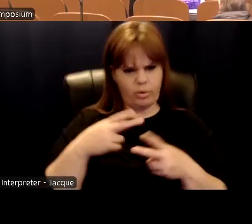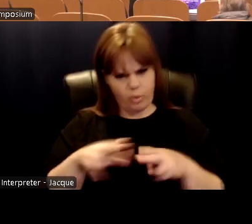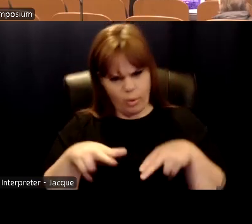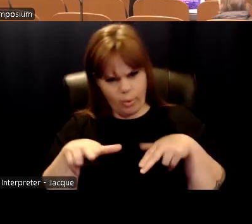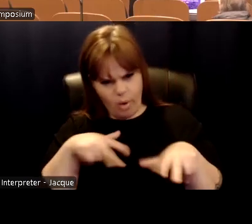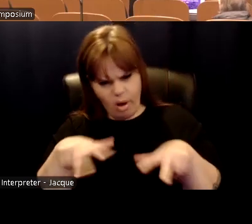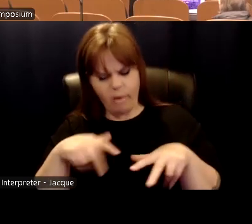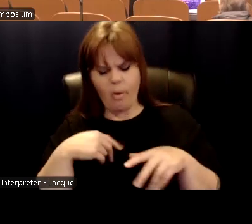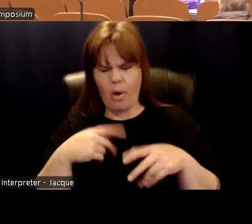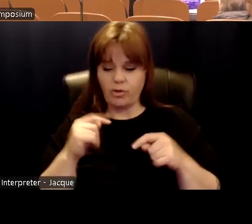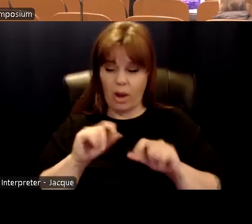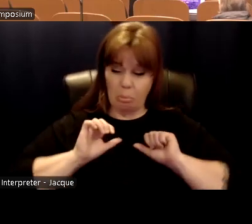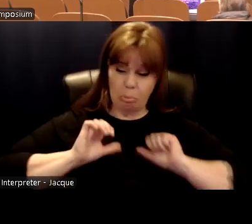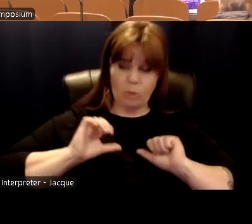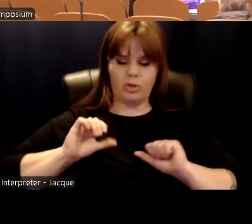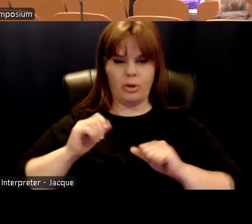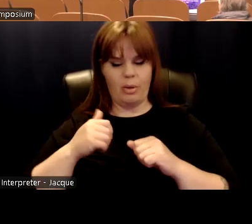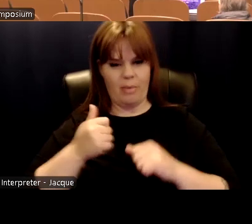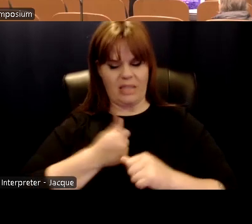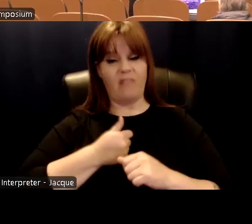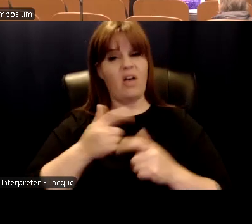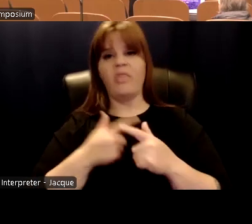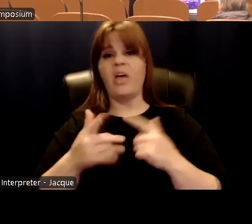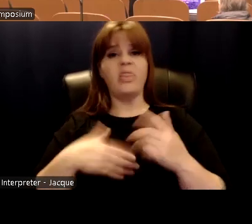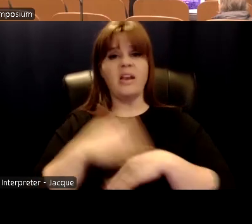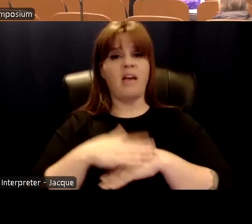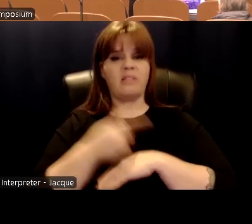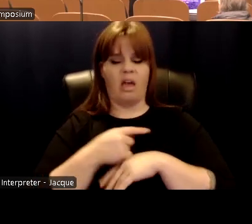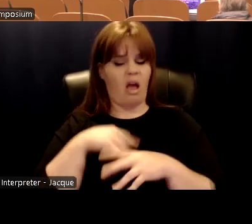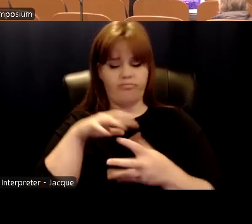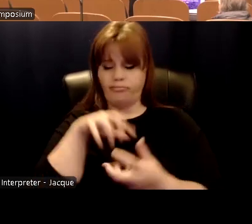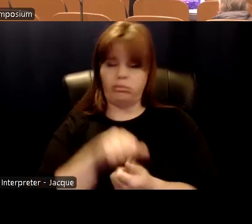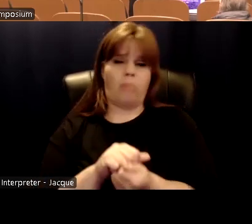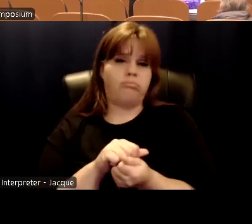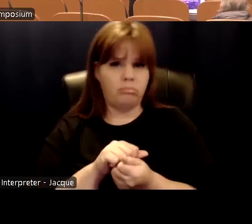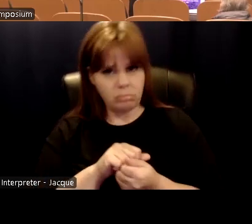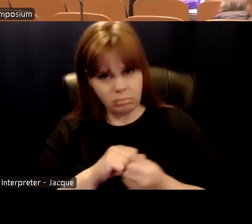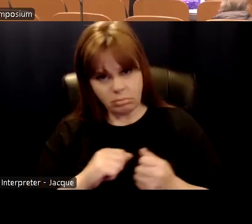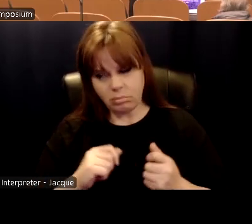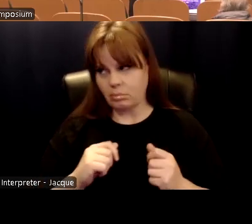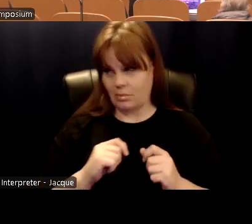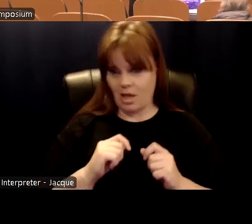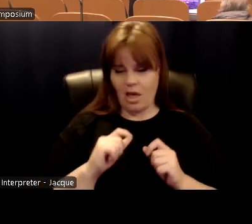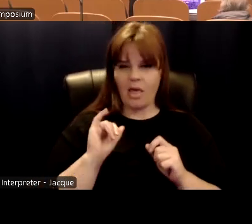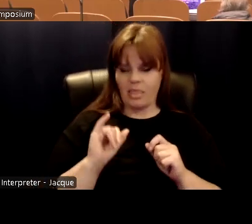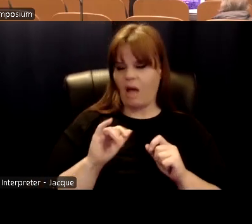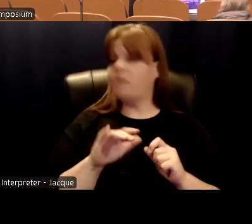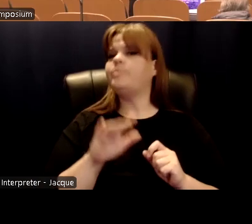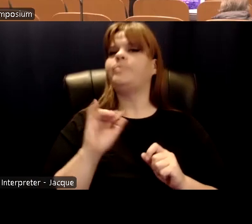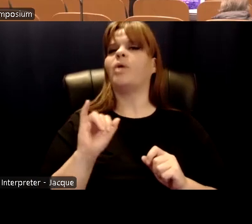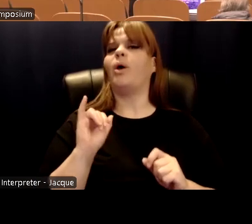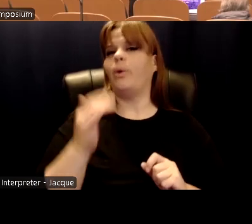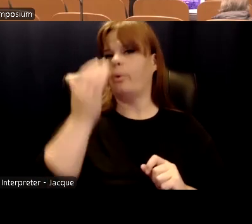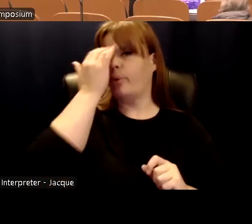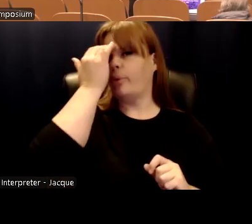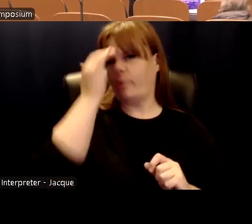push myself, and then the next day I crash. And that will alert you to the presence of post-exertional malaise. There